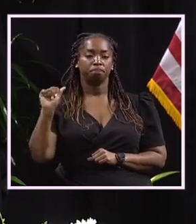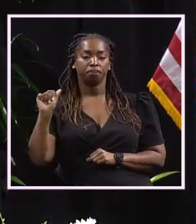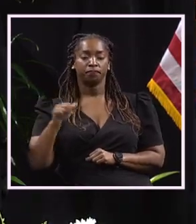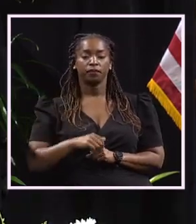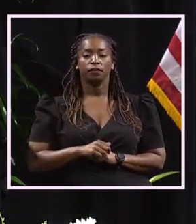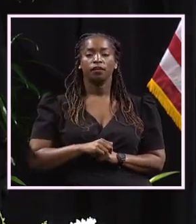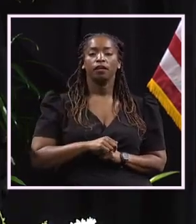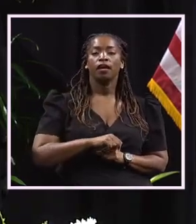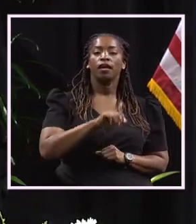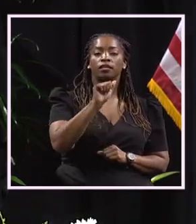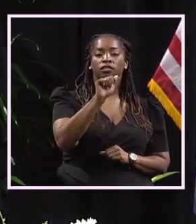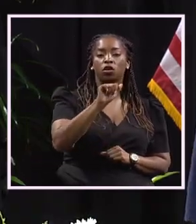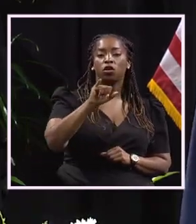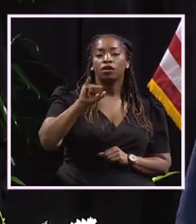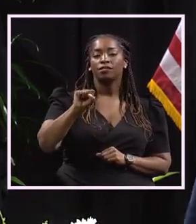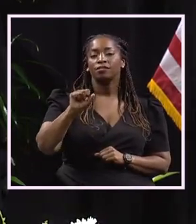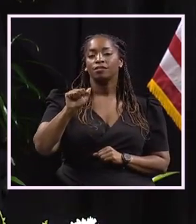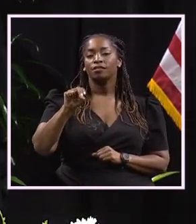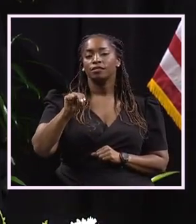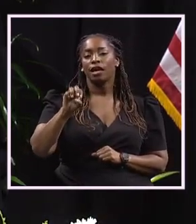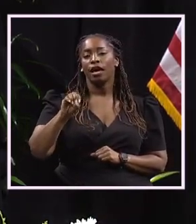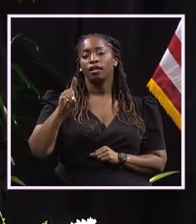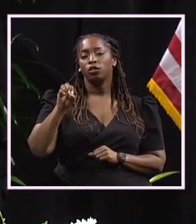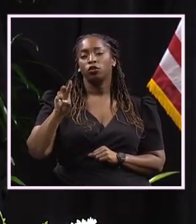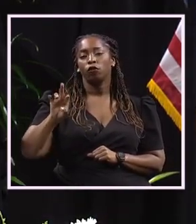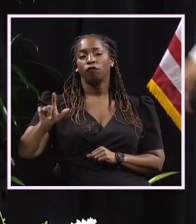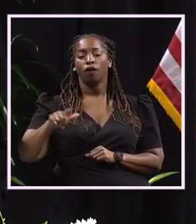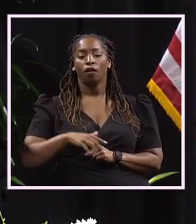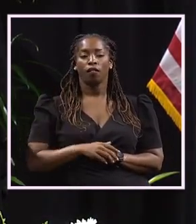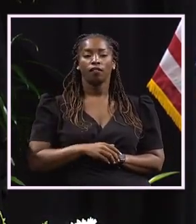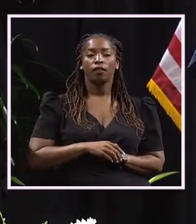Sandoval, Julian Angel Garza,